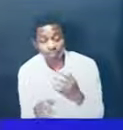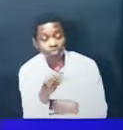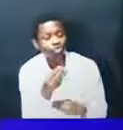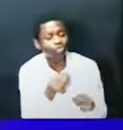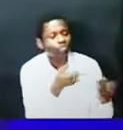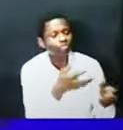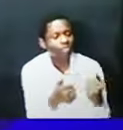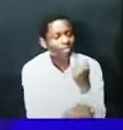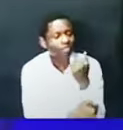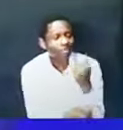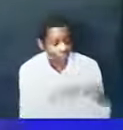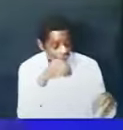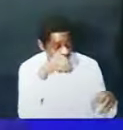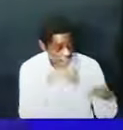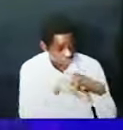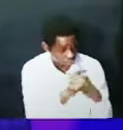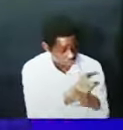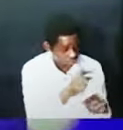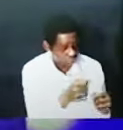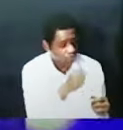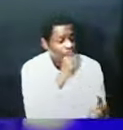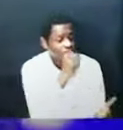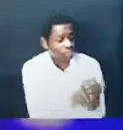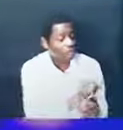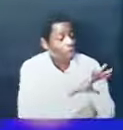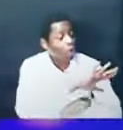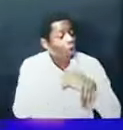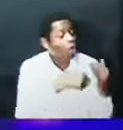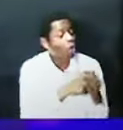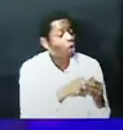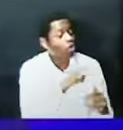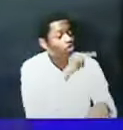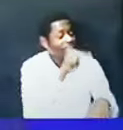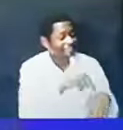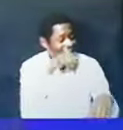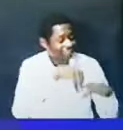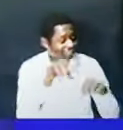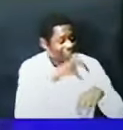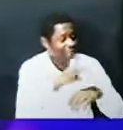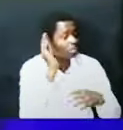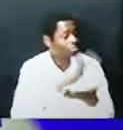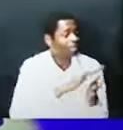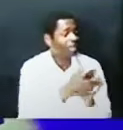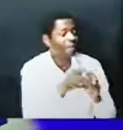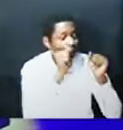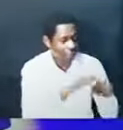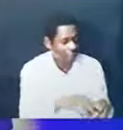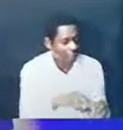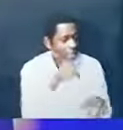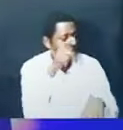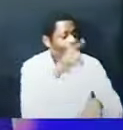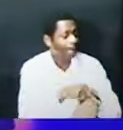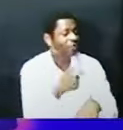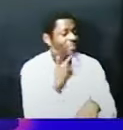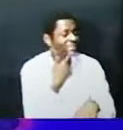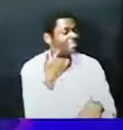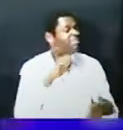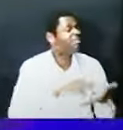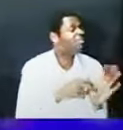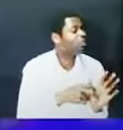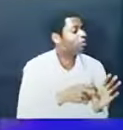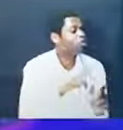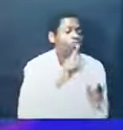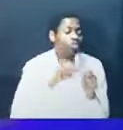you shall all nations of the earth be blessed, Paul says that he was talking about Jesus Christ. And his mother,